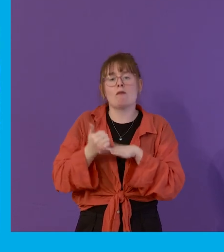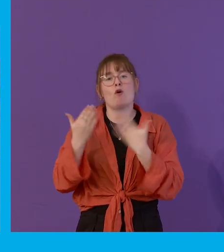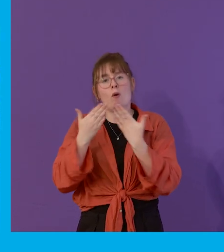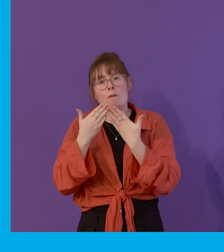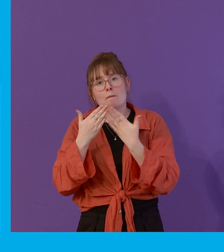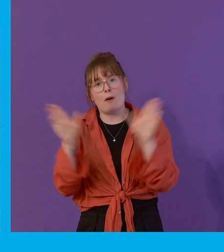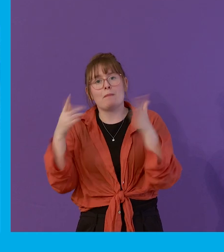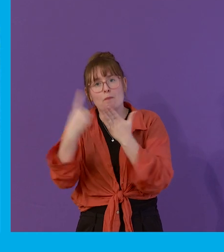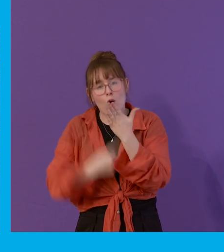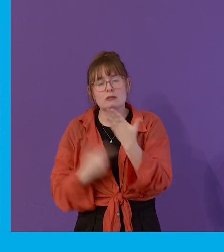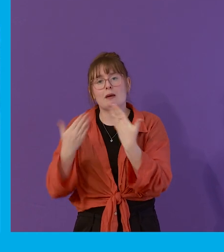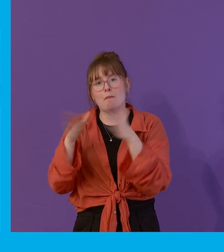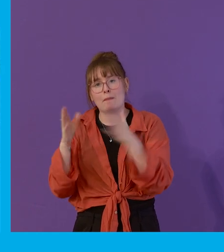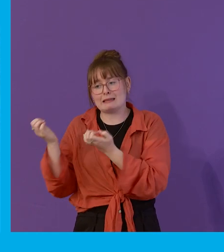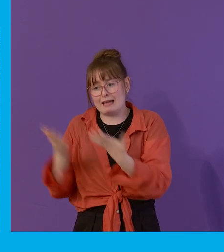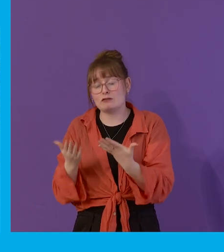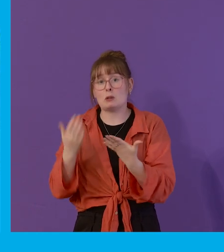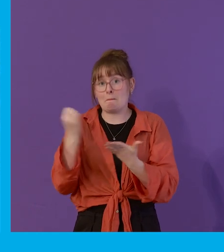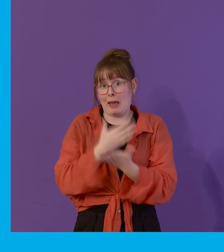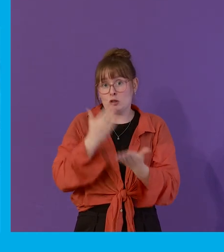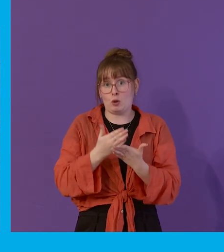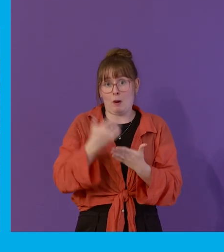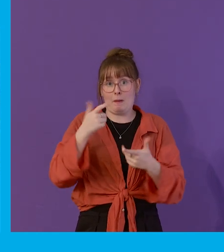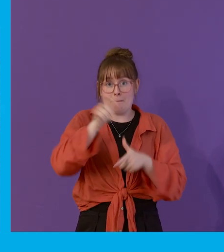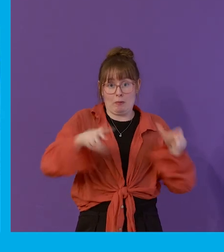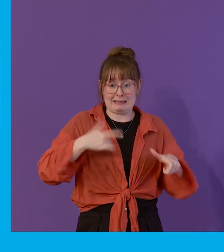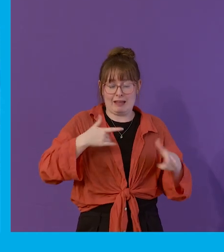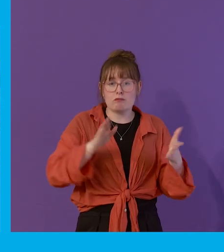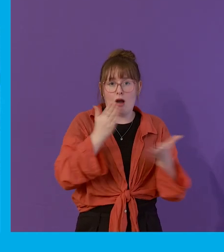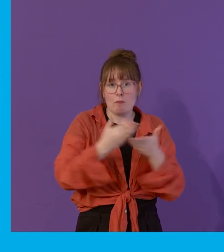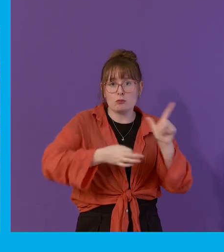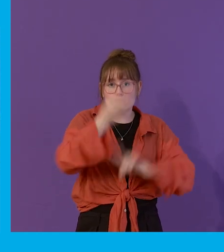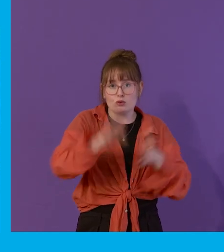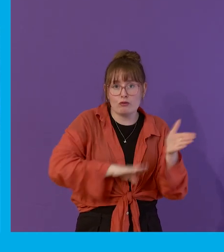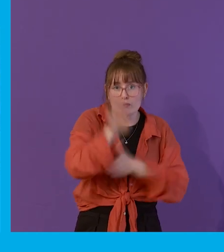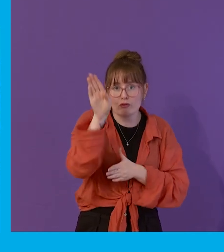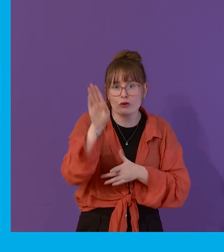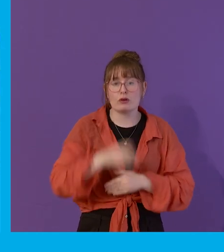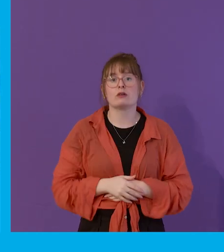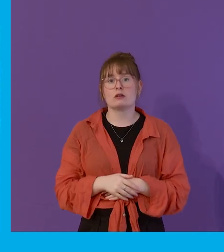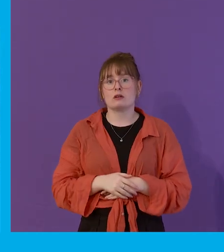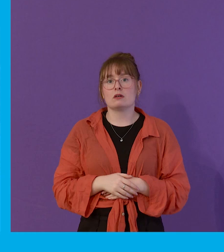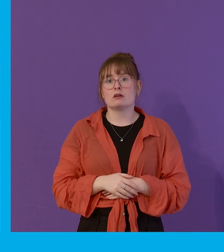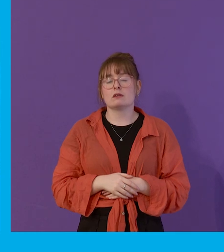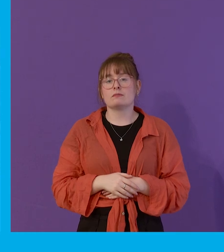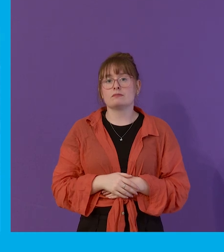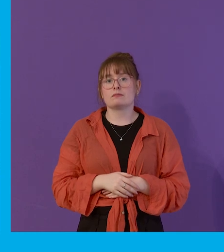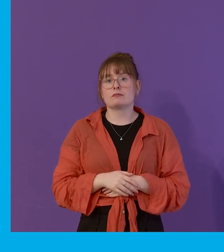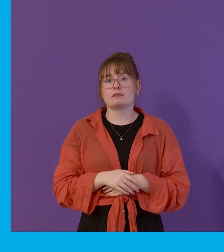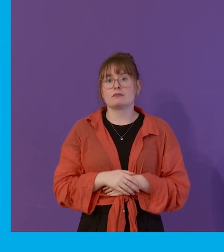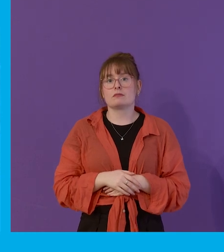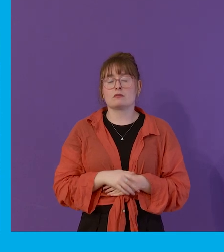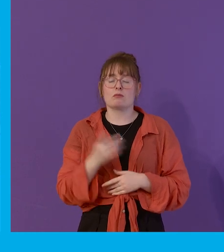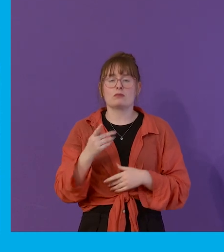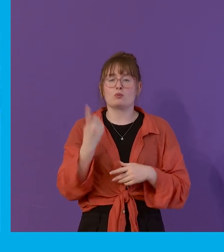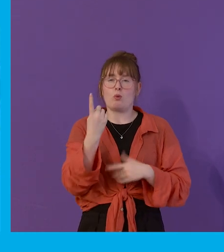public services to meaningfully improve people's lives. And one of those is the concept of subsidiarity, which is a kind of geeky